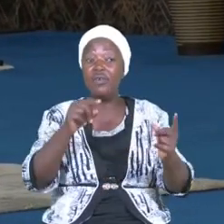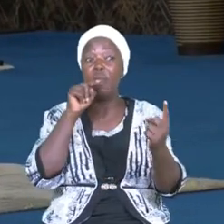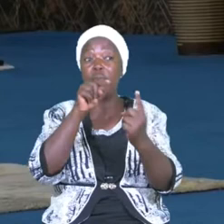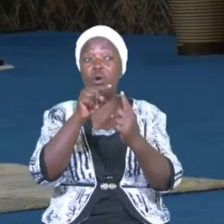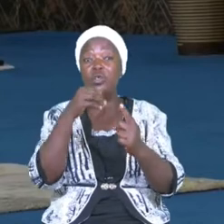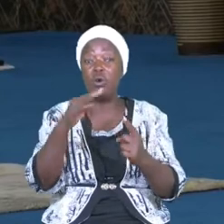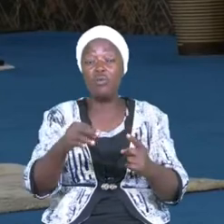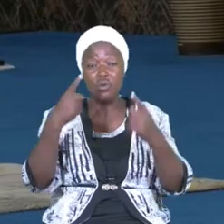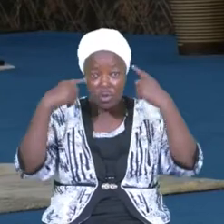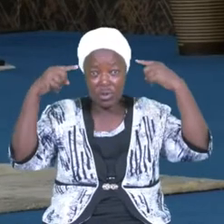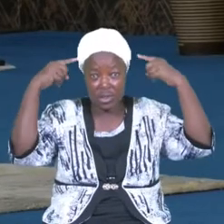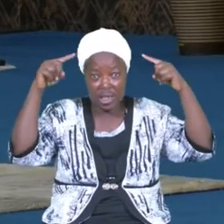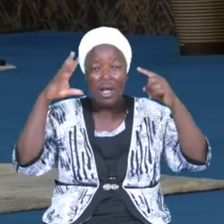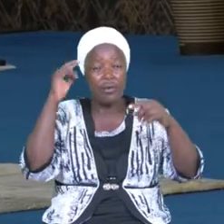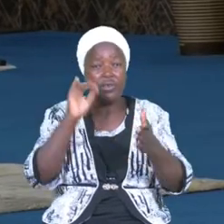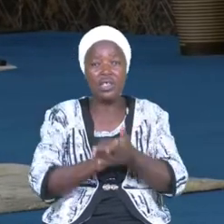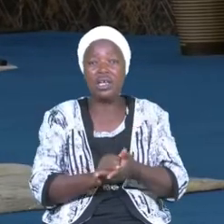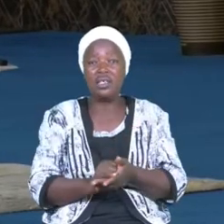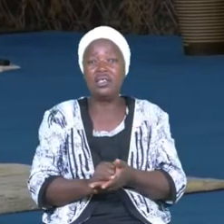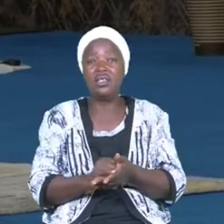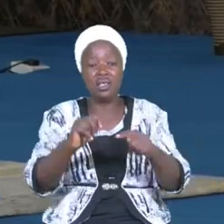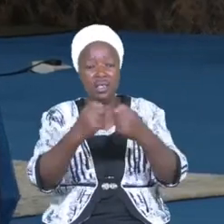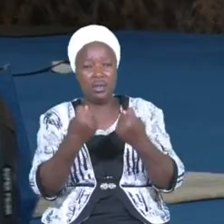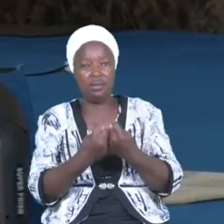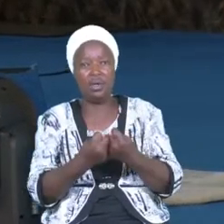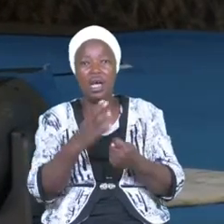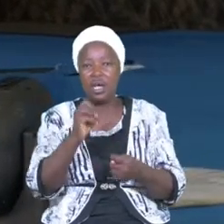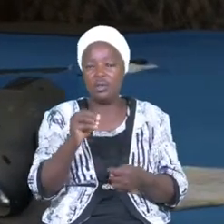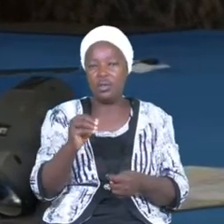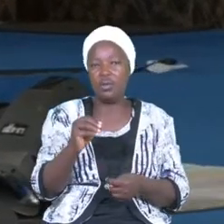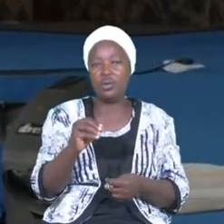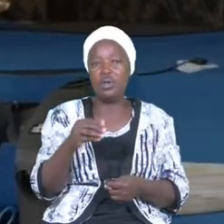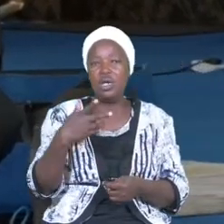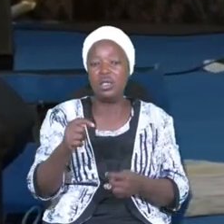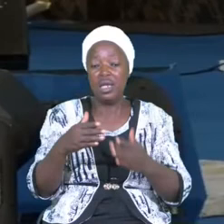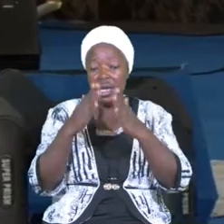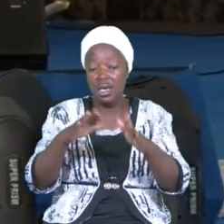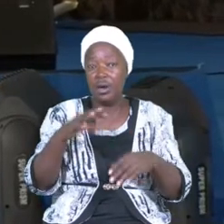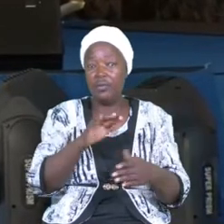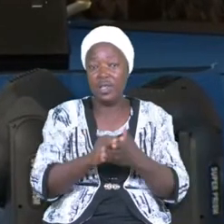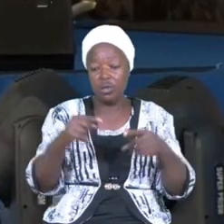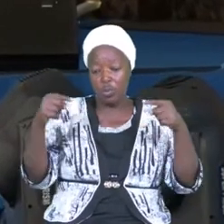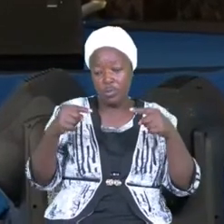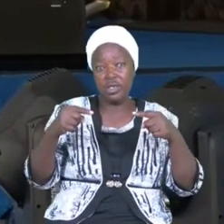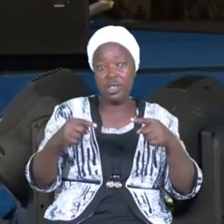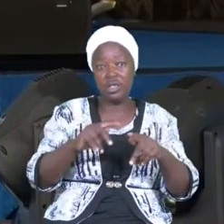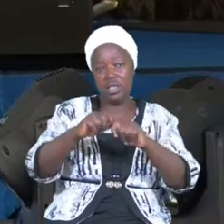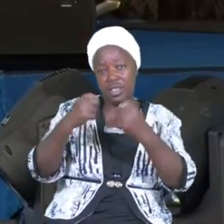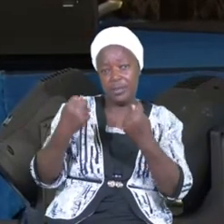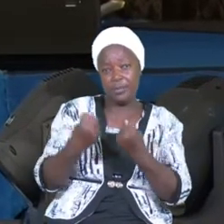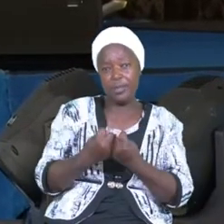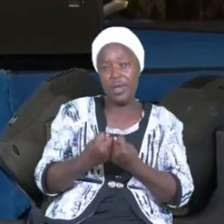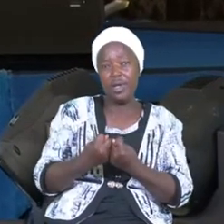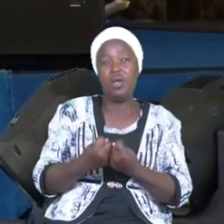success for that team. And so the leader of the opposing team will